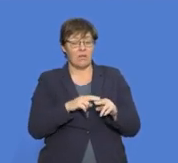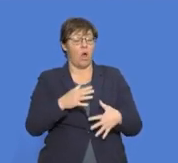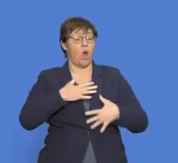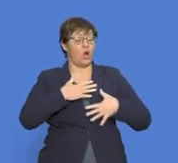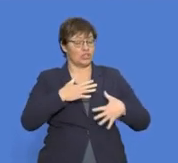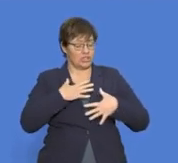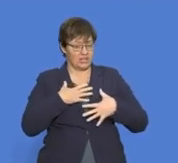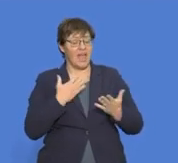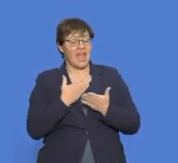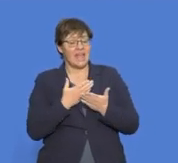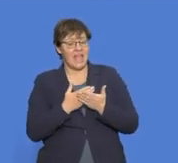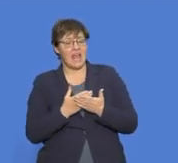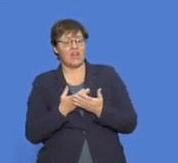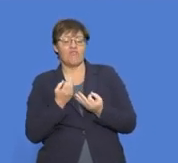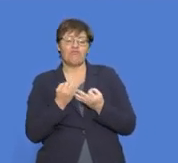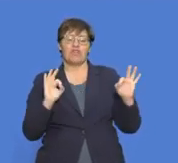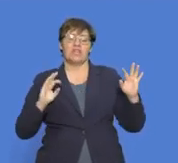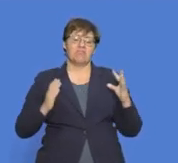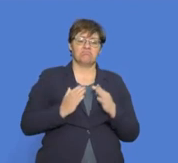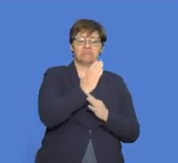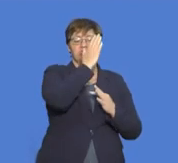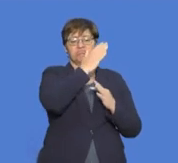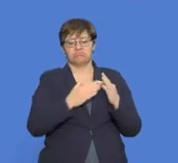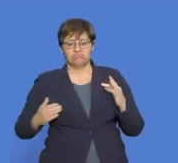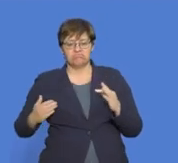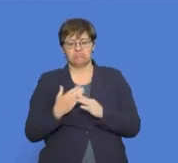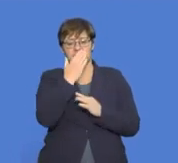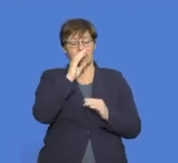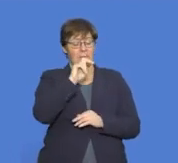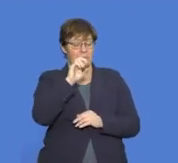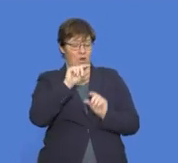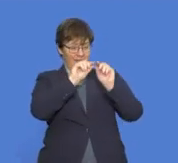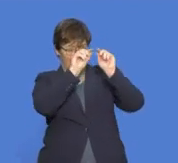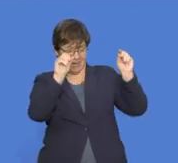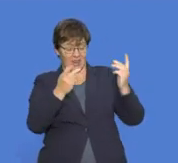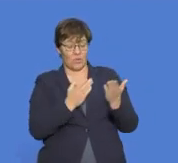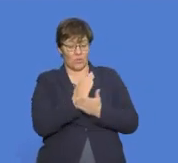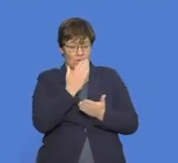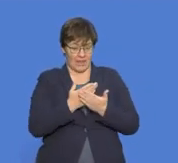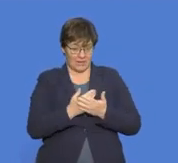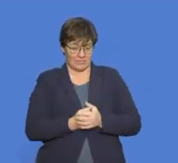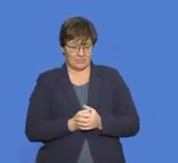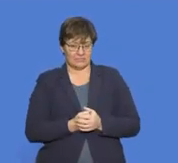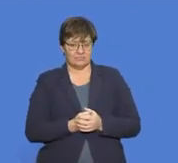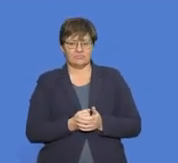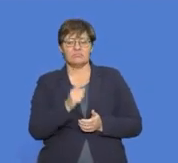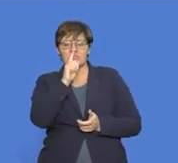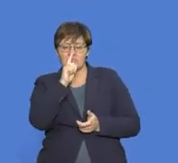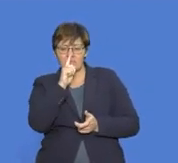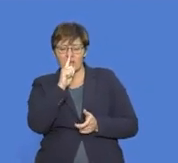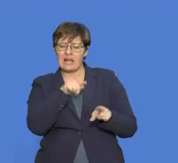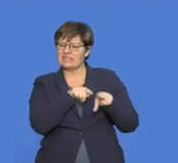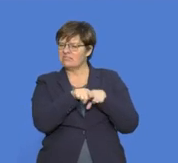can move freely through the membrane. If we look at this diagram, here is the experiment in the